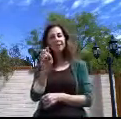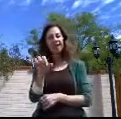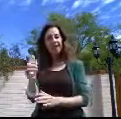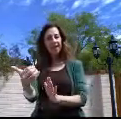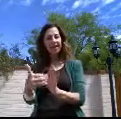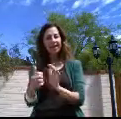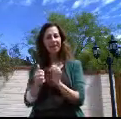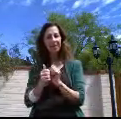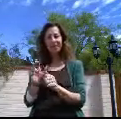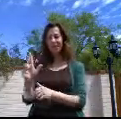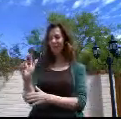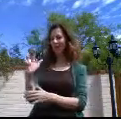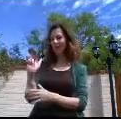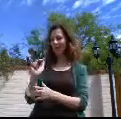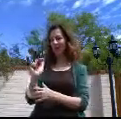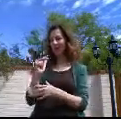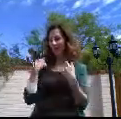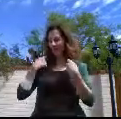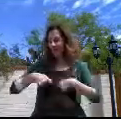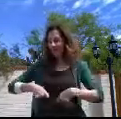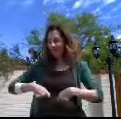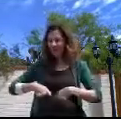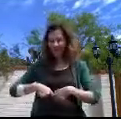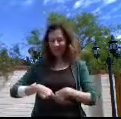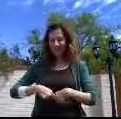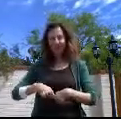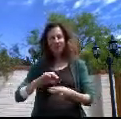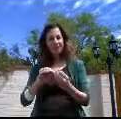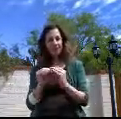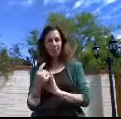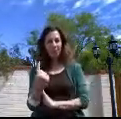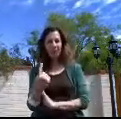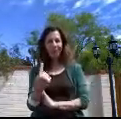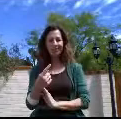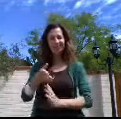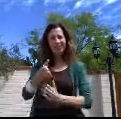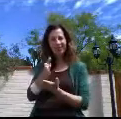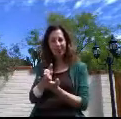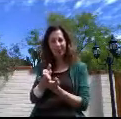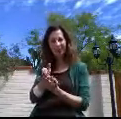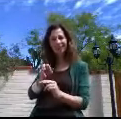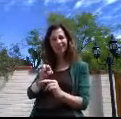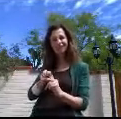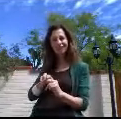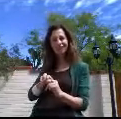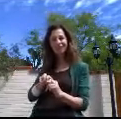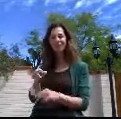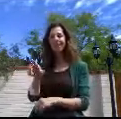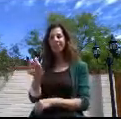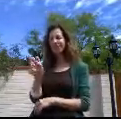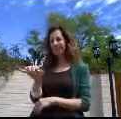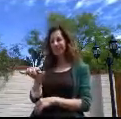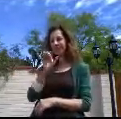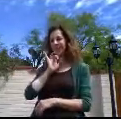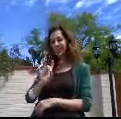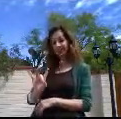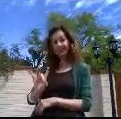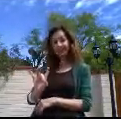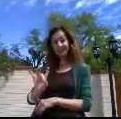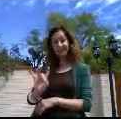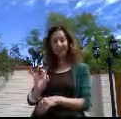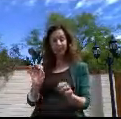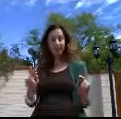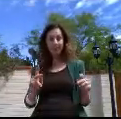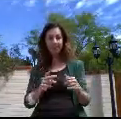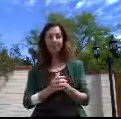Here comes Sassy again, sporting her U of A jersey. There she goes, number 1, stopping. All right, this is Sassy, 8 years